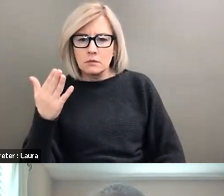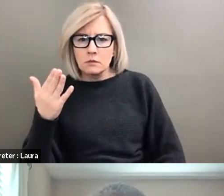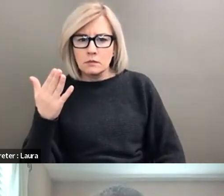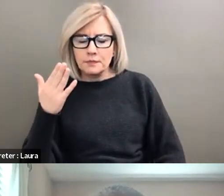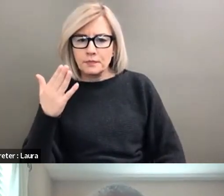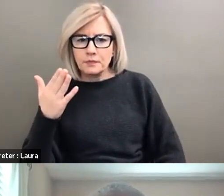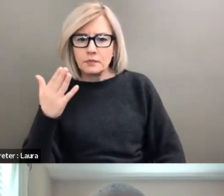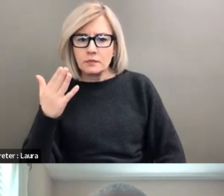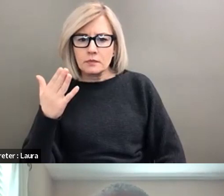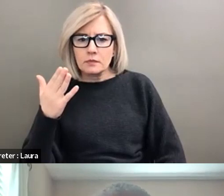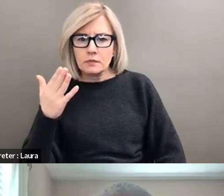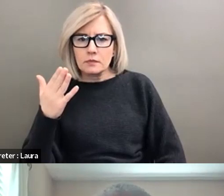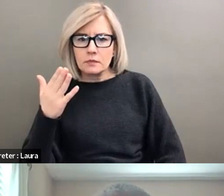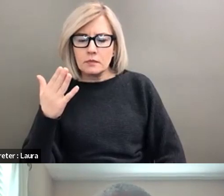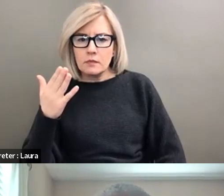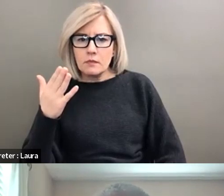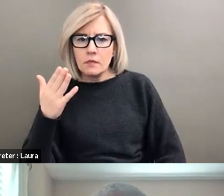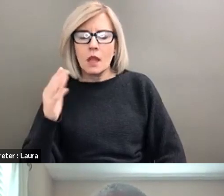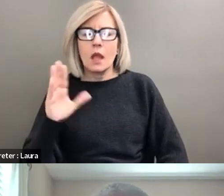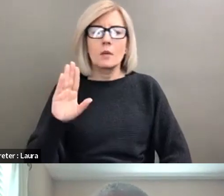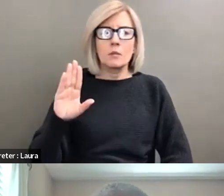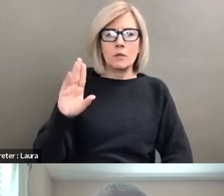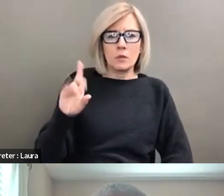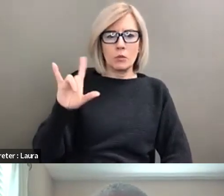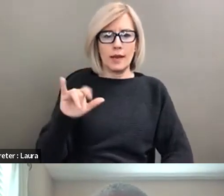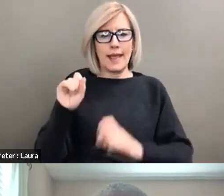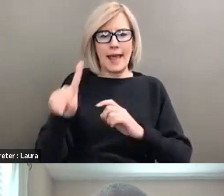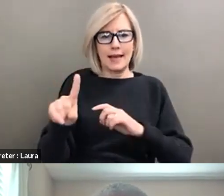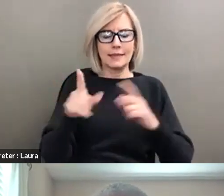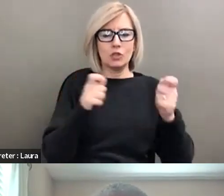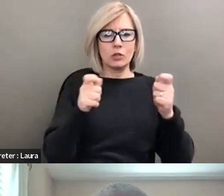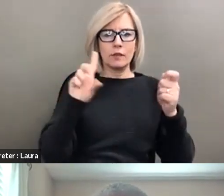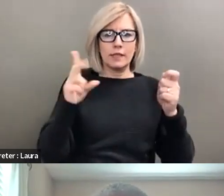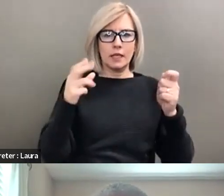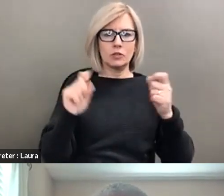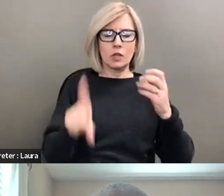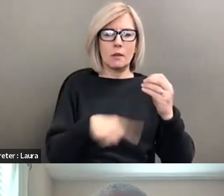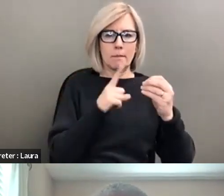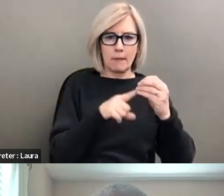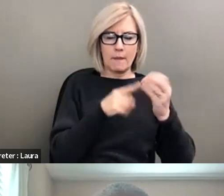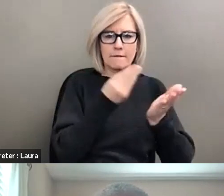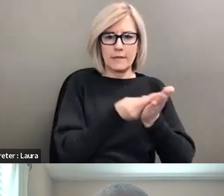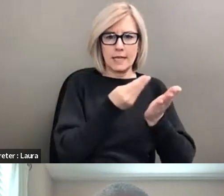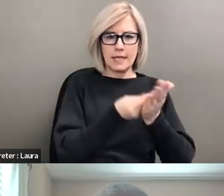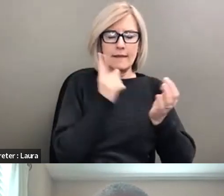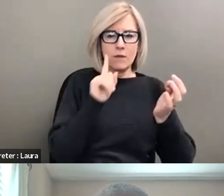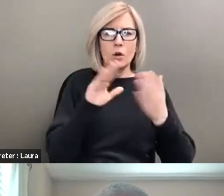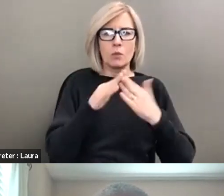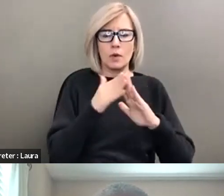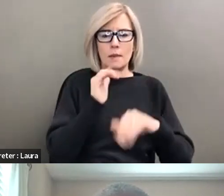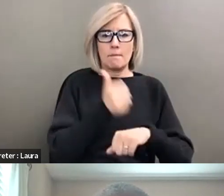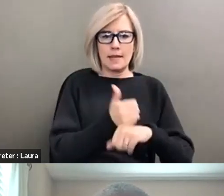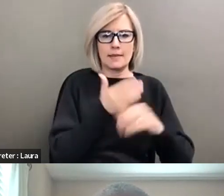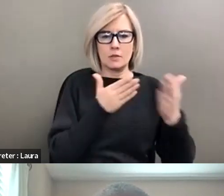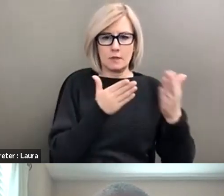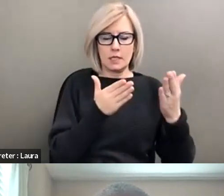Brady, to end on a note with Brady, but Brady asked a question of the director of DHS about funding for community-based services,